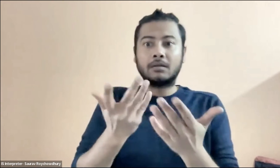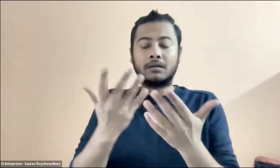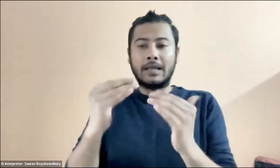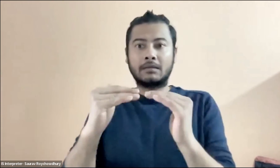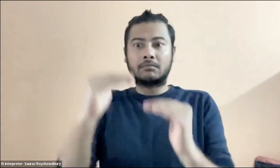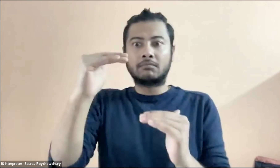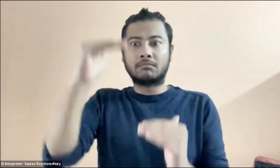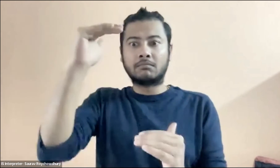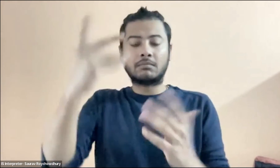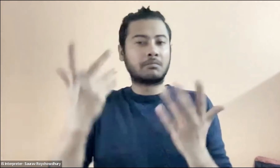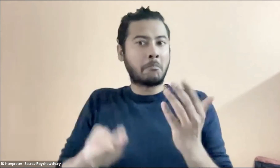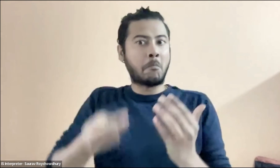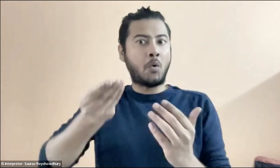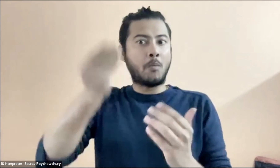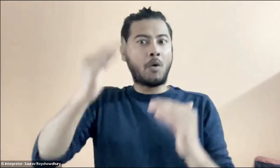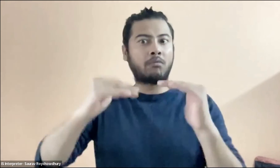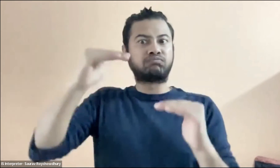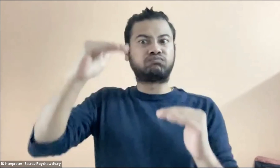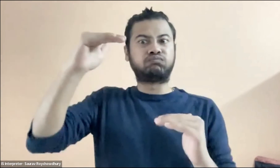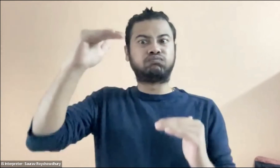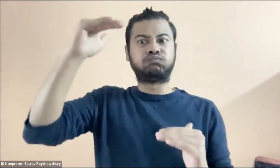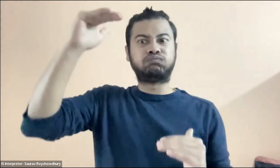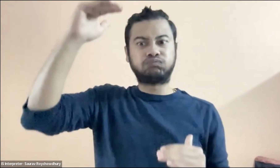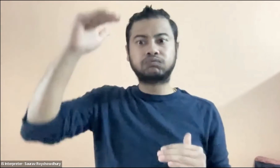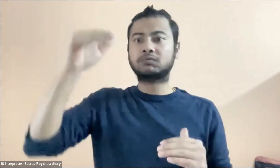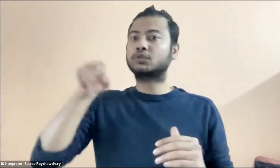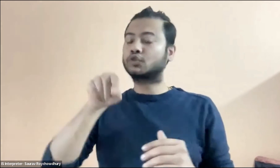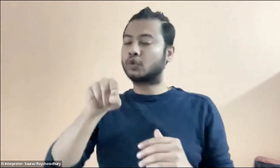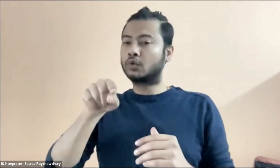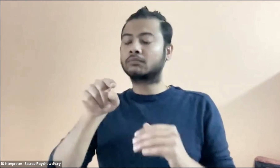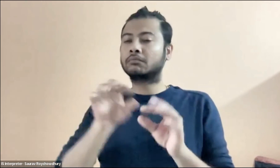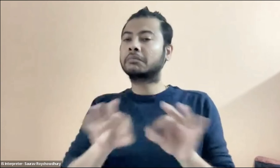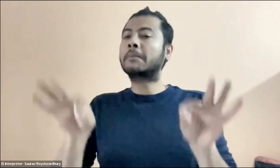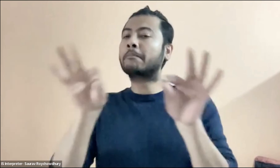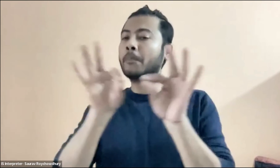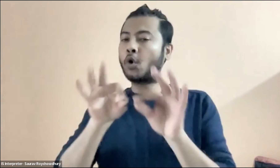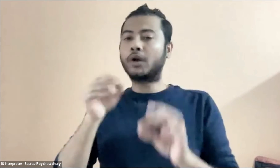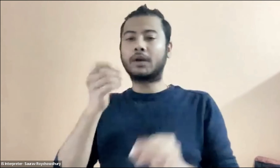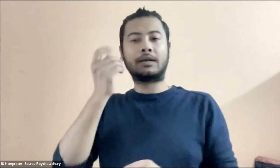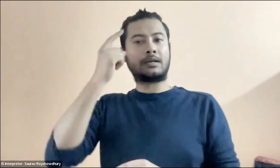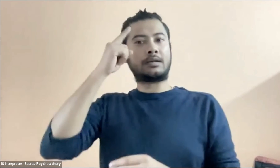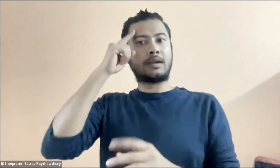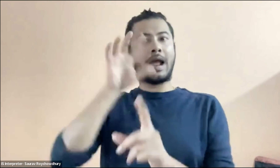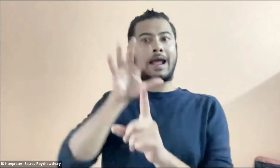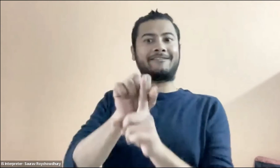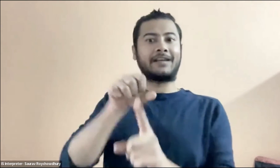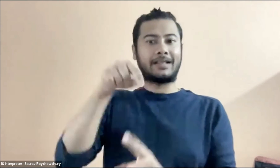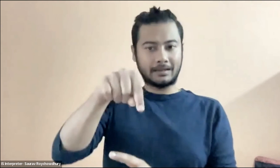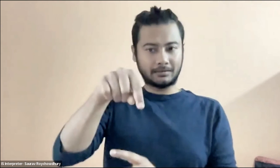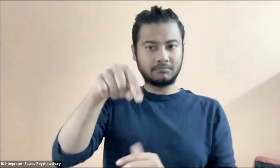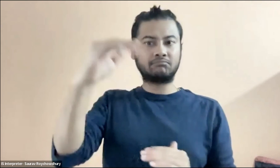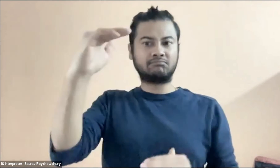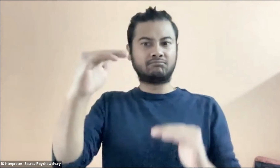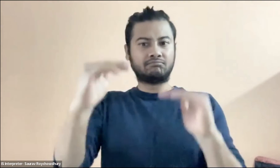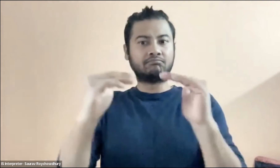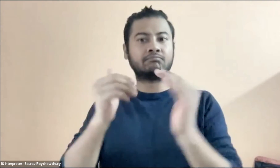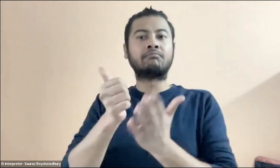to keep in touch with that. I think we also had a really interesting discussion around